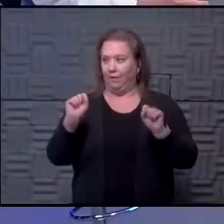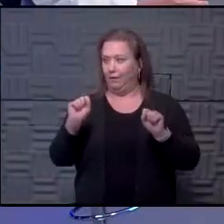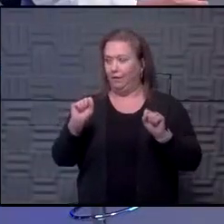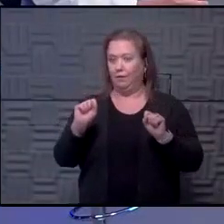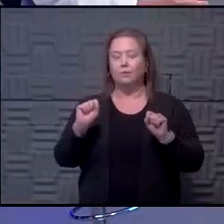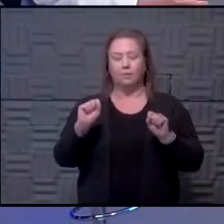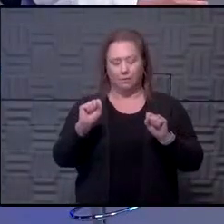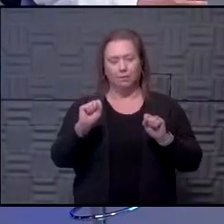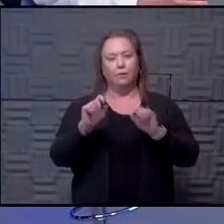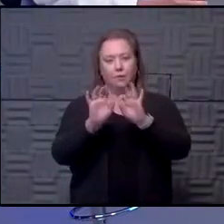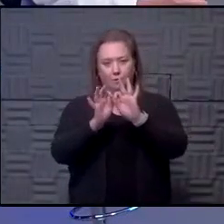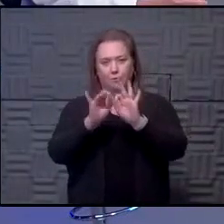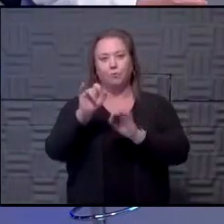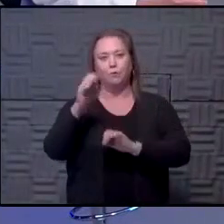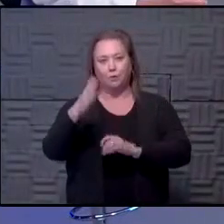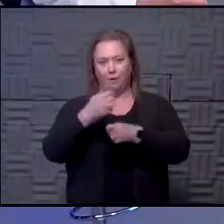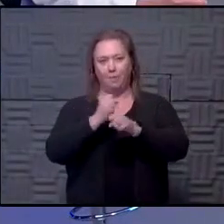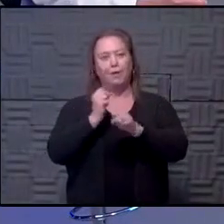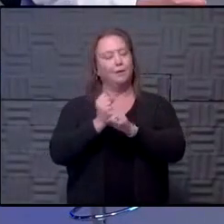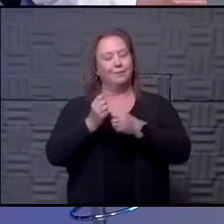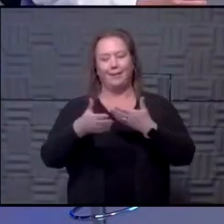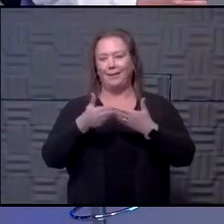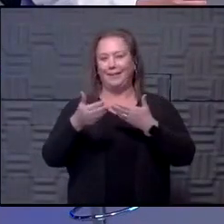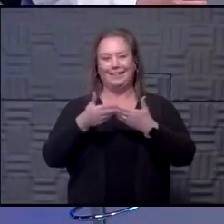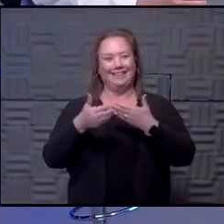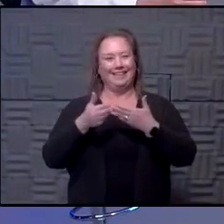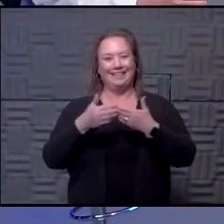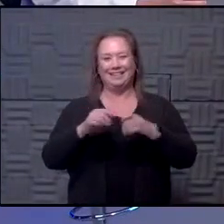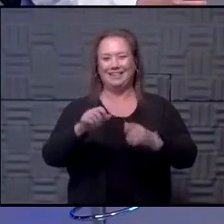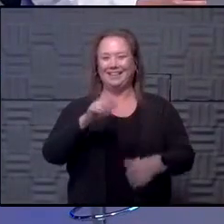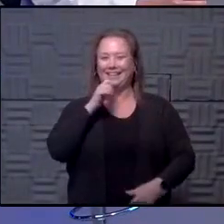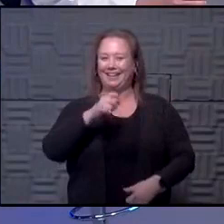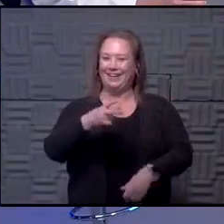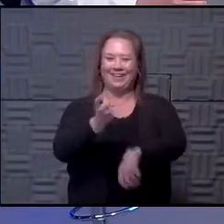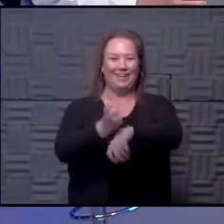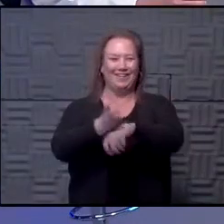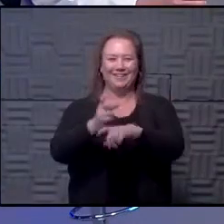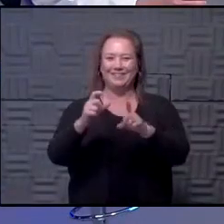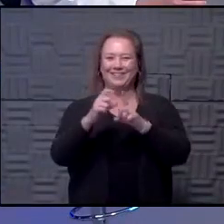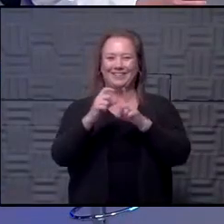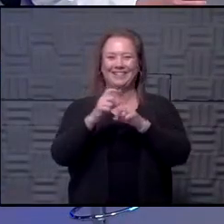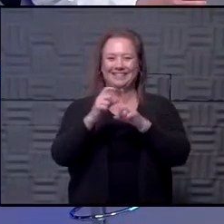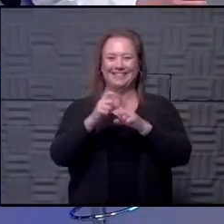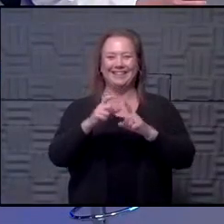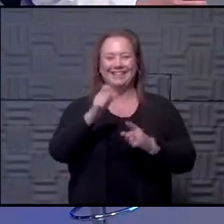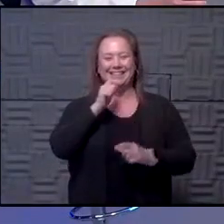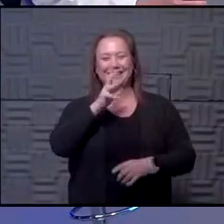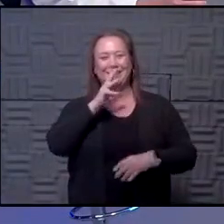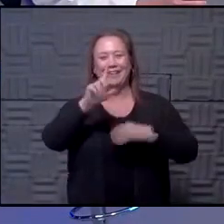her job way more difficult. I try to use as many syllables as possible.